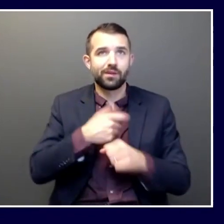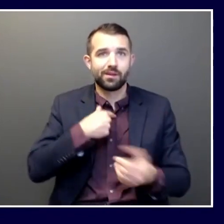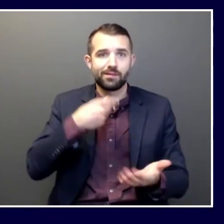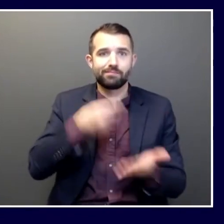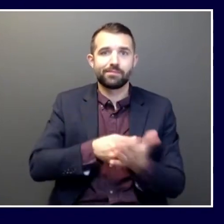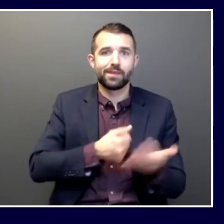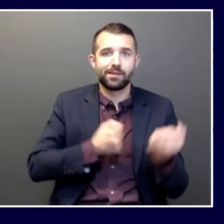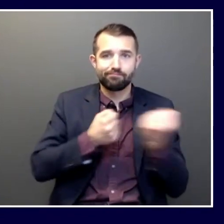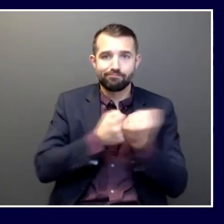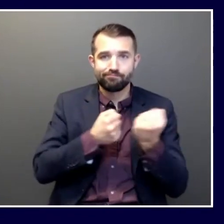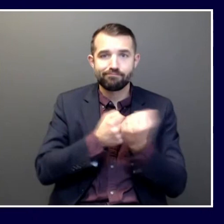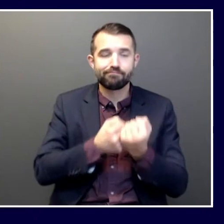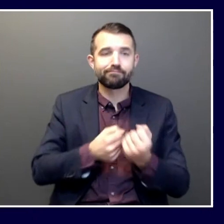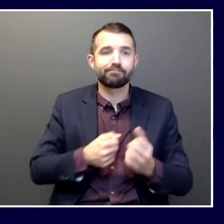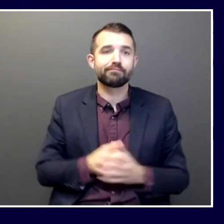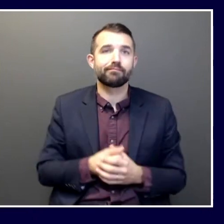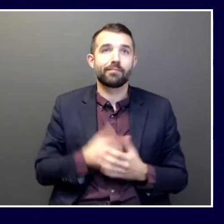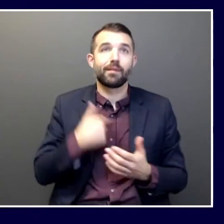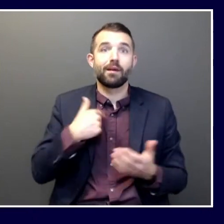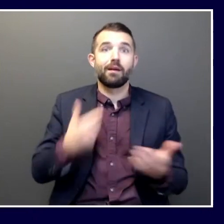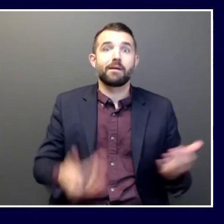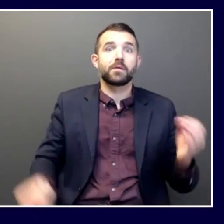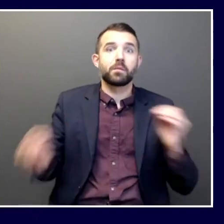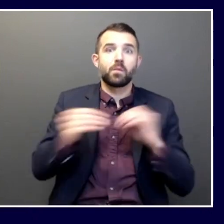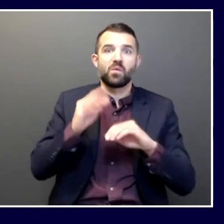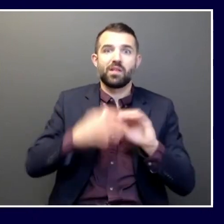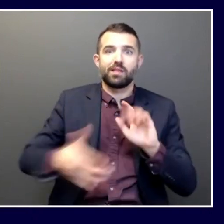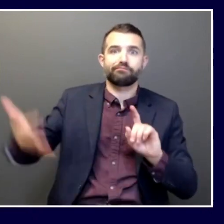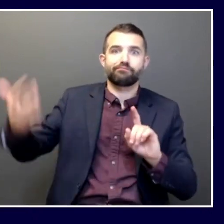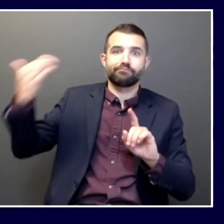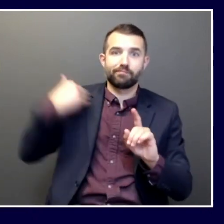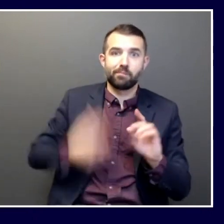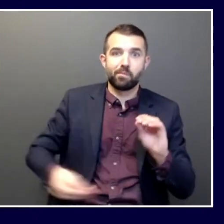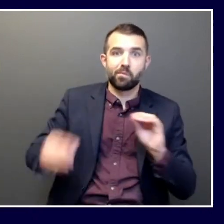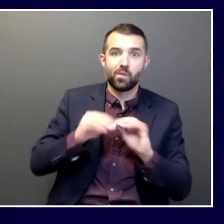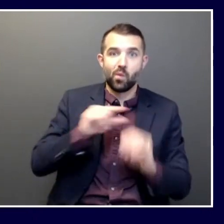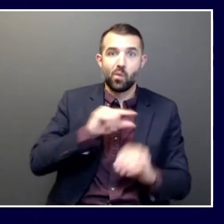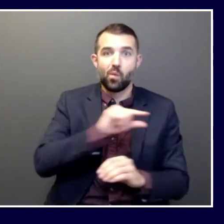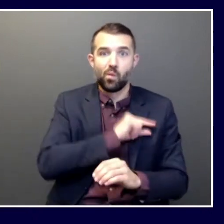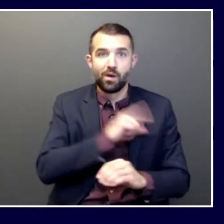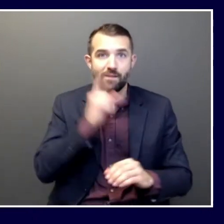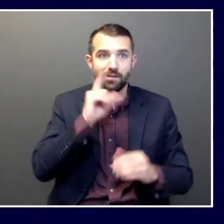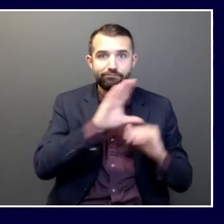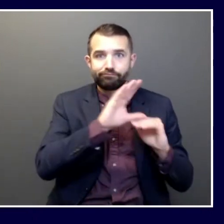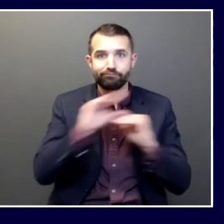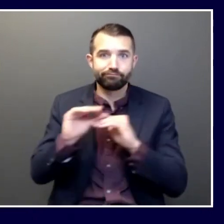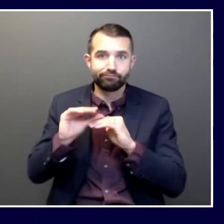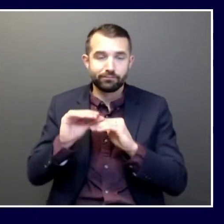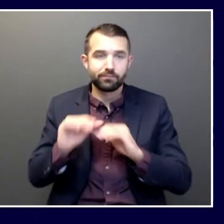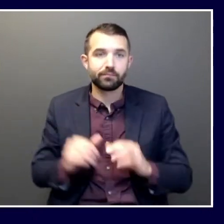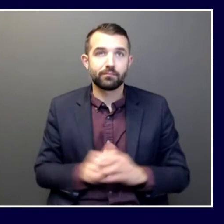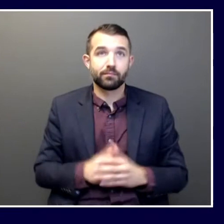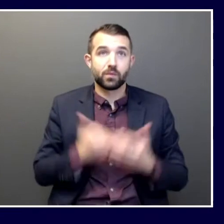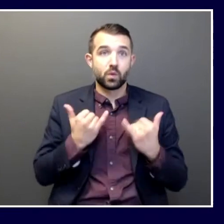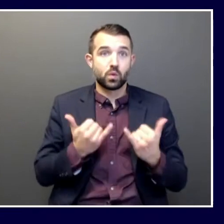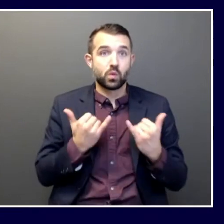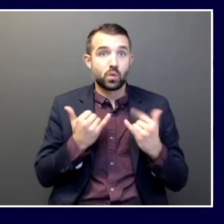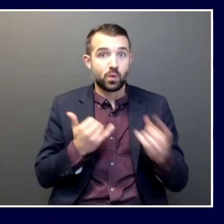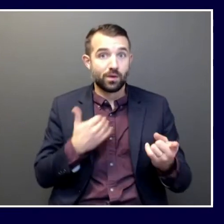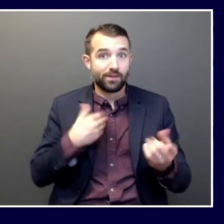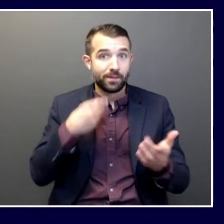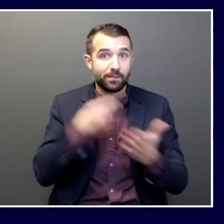More people will qualify for lower premiums, and people who currently receive financial assistance may get more of it.